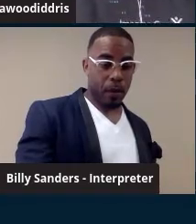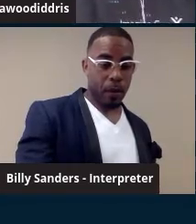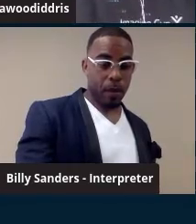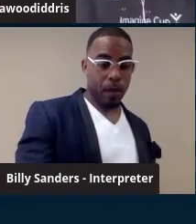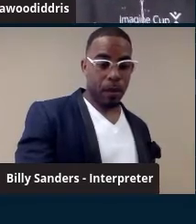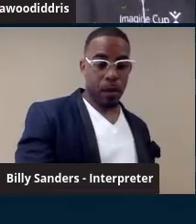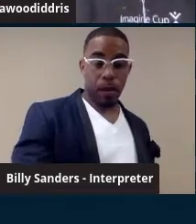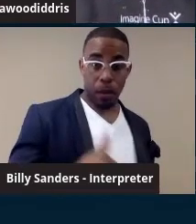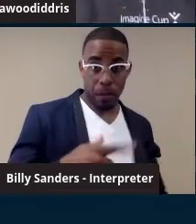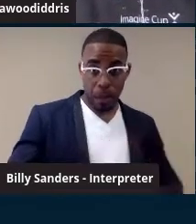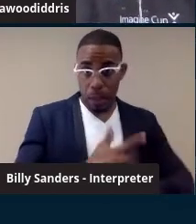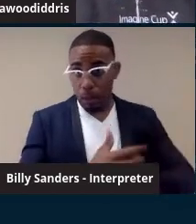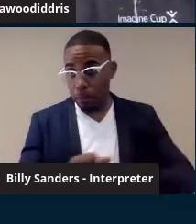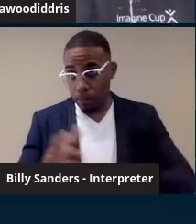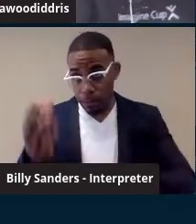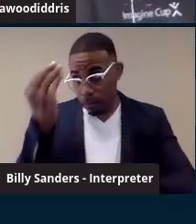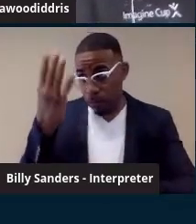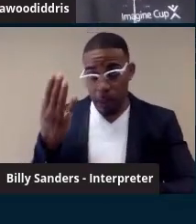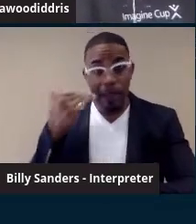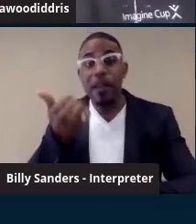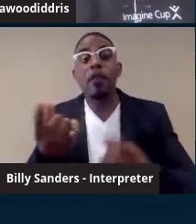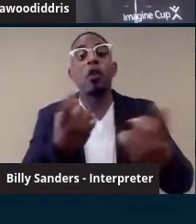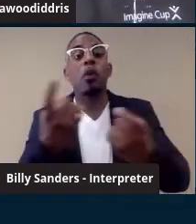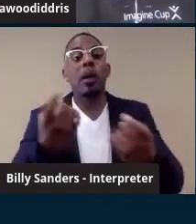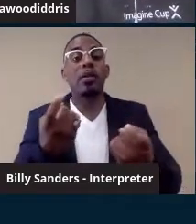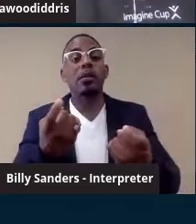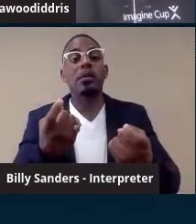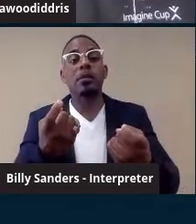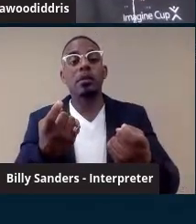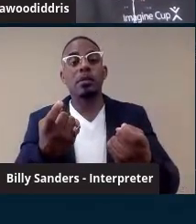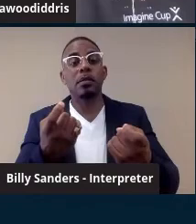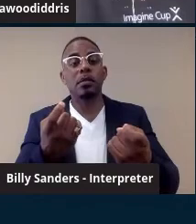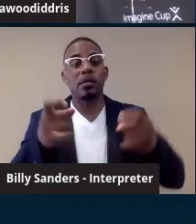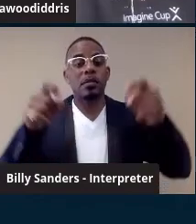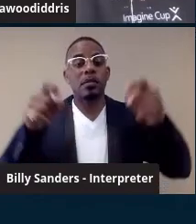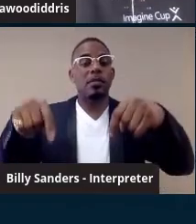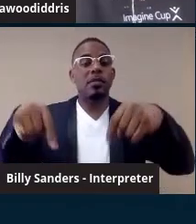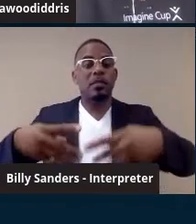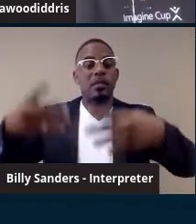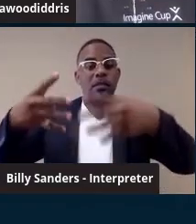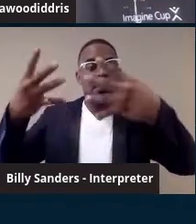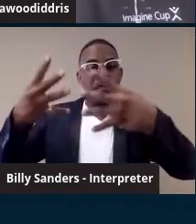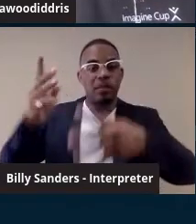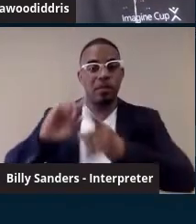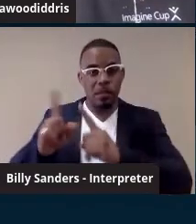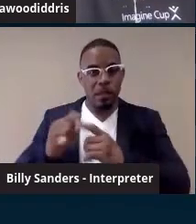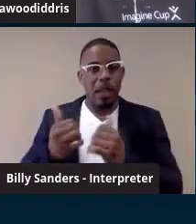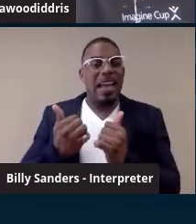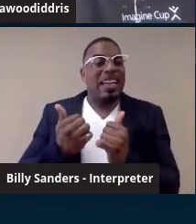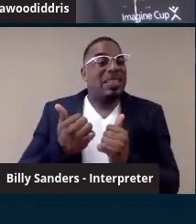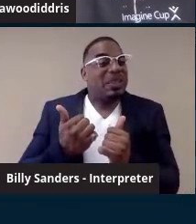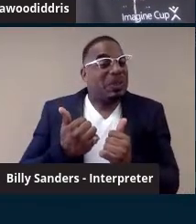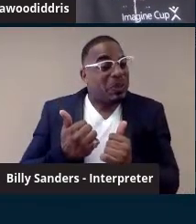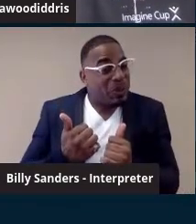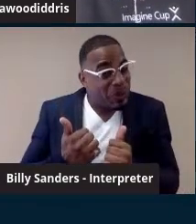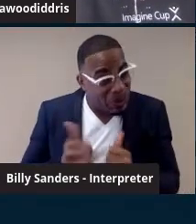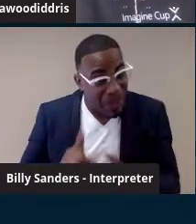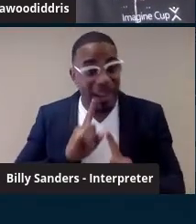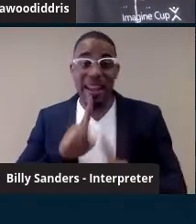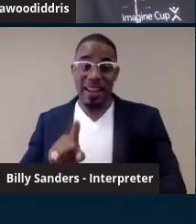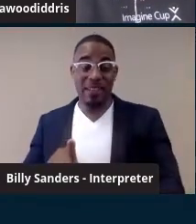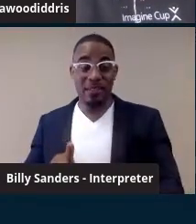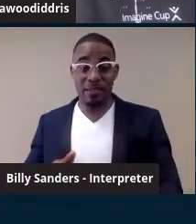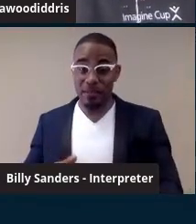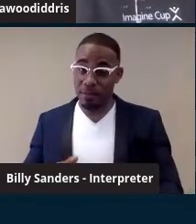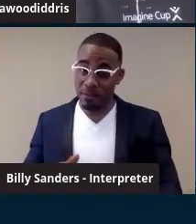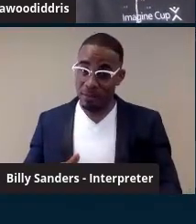it's up. If you have any question, drop it in the chat. I will try to answer, and we'll be